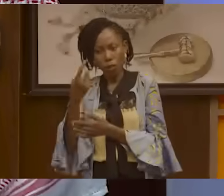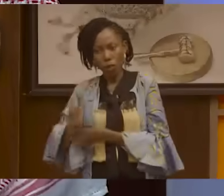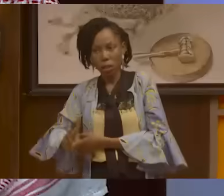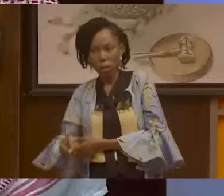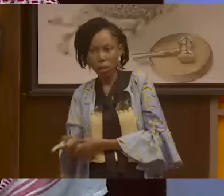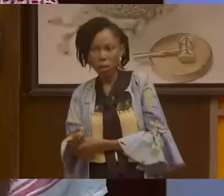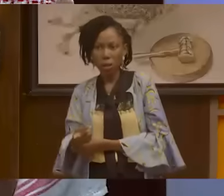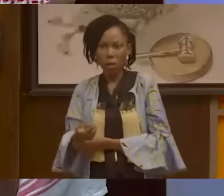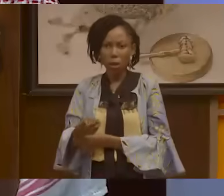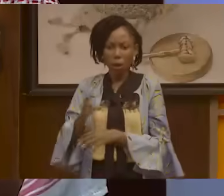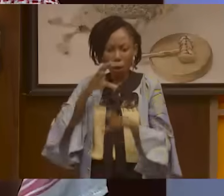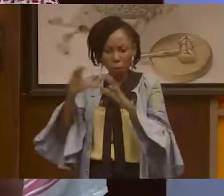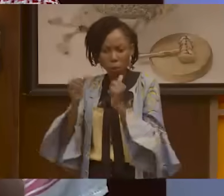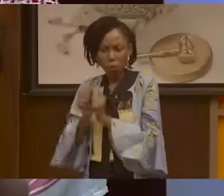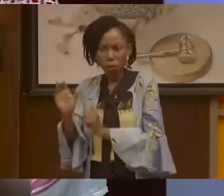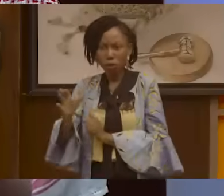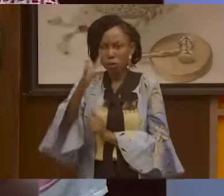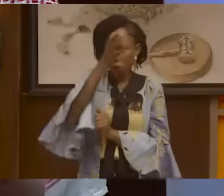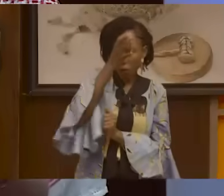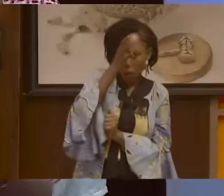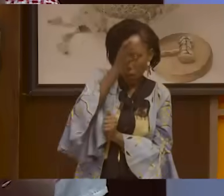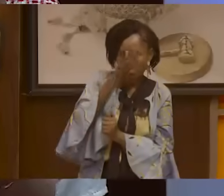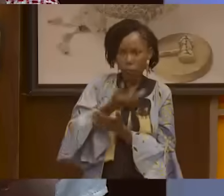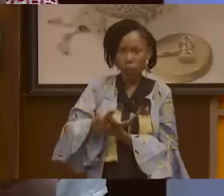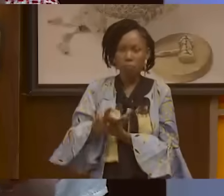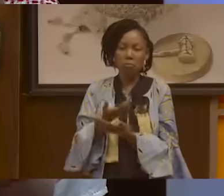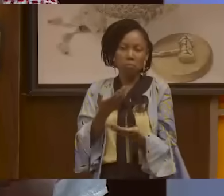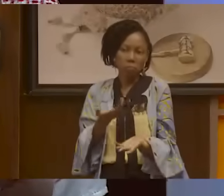okay, communicate with your dad. So he sent,